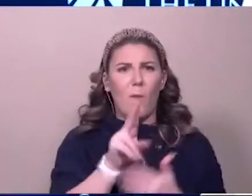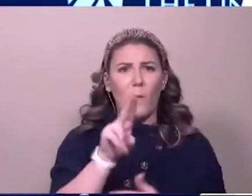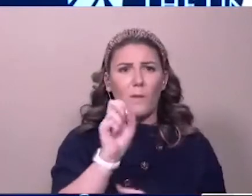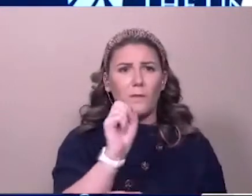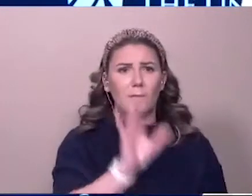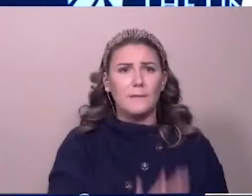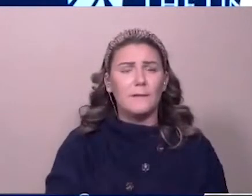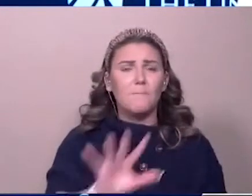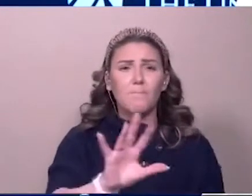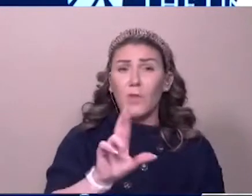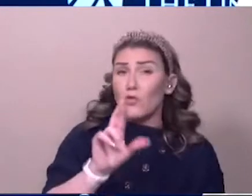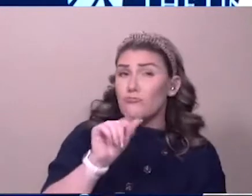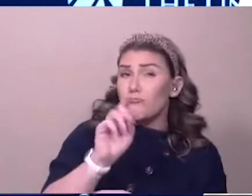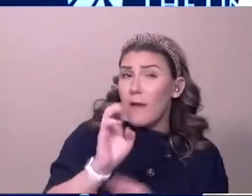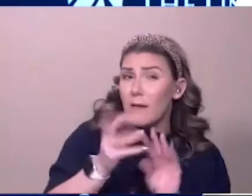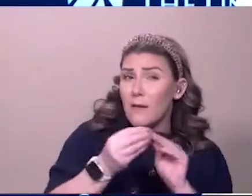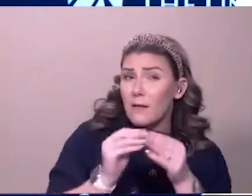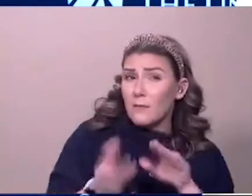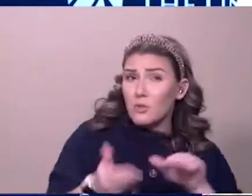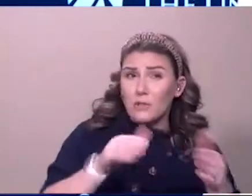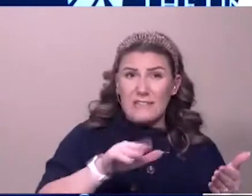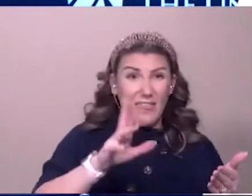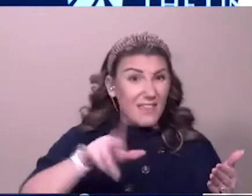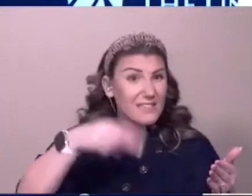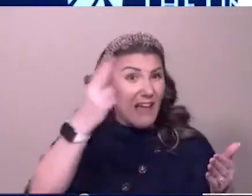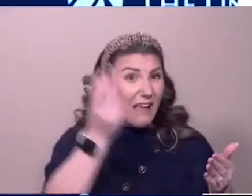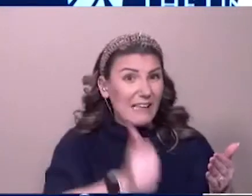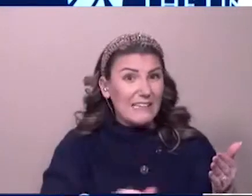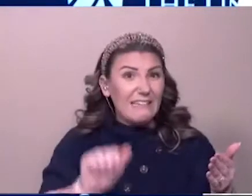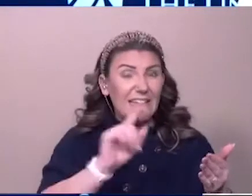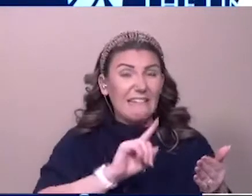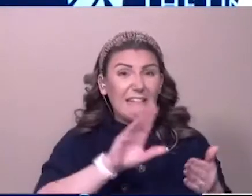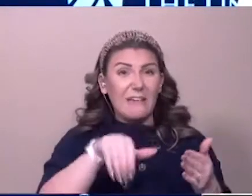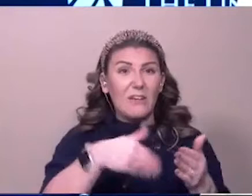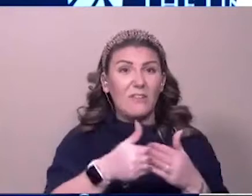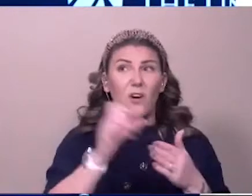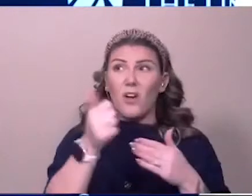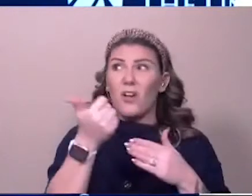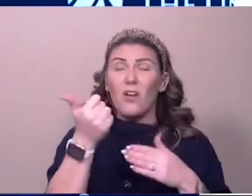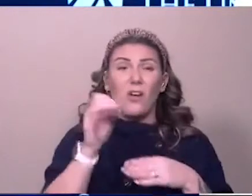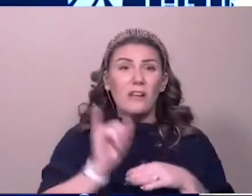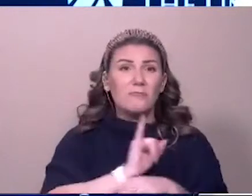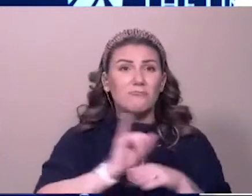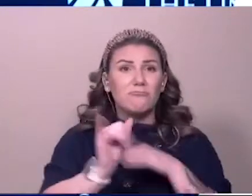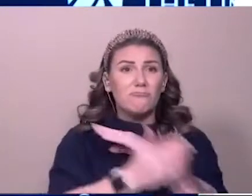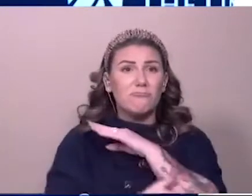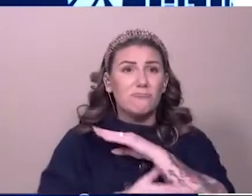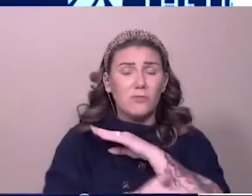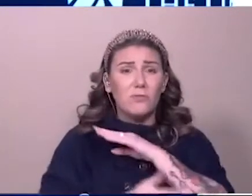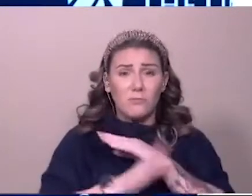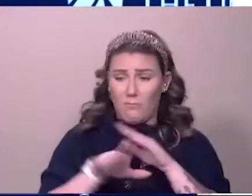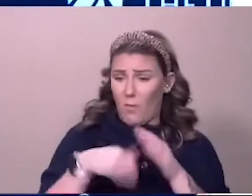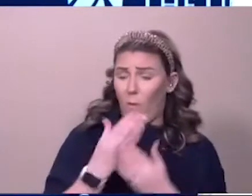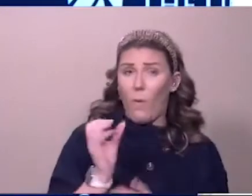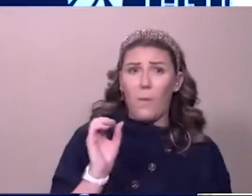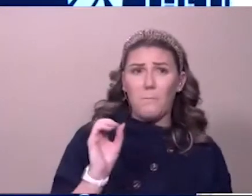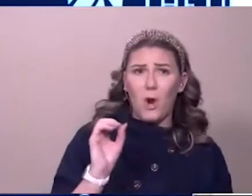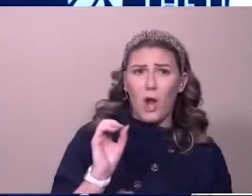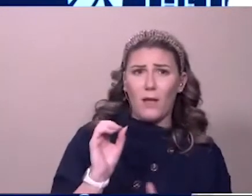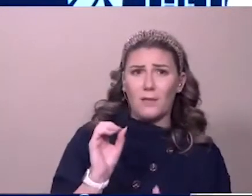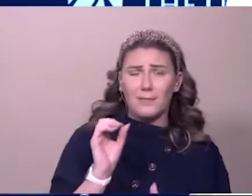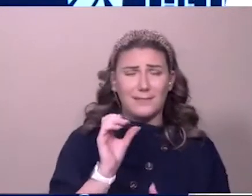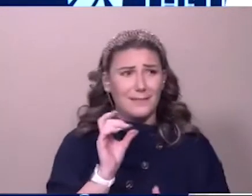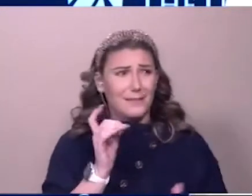rate of death in the U.S. is the highest of any of the industrialized countries. All that is Omicron is not Omicron, so